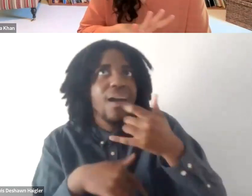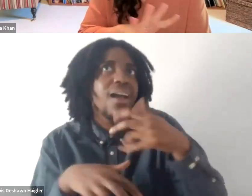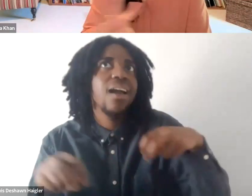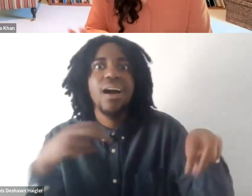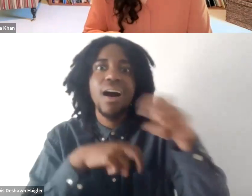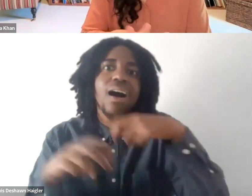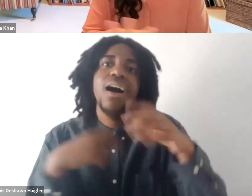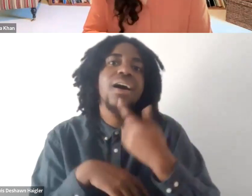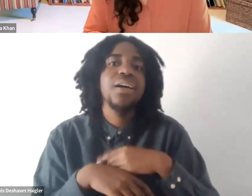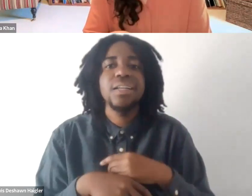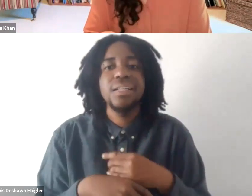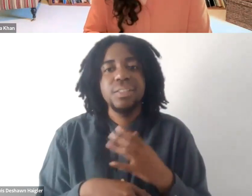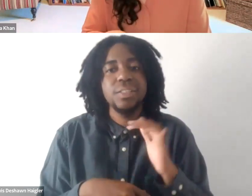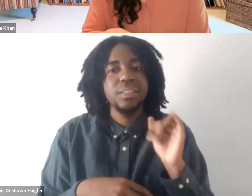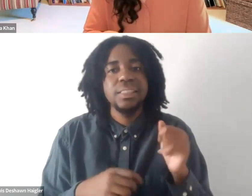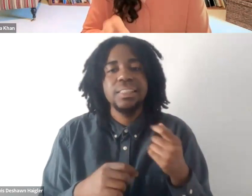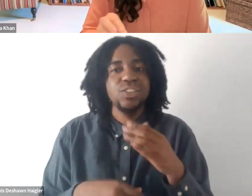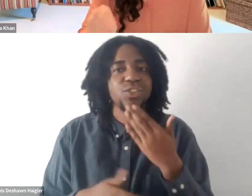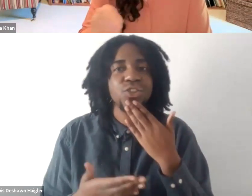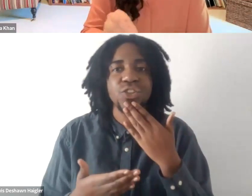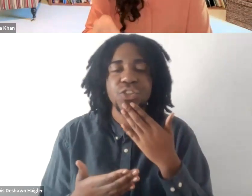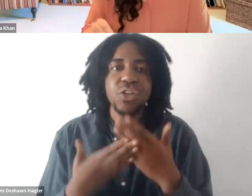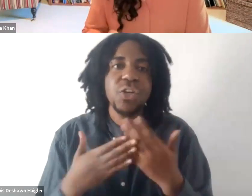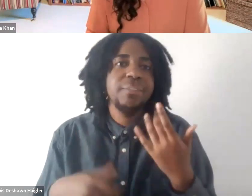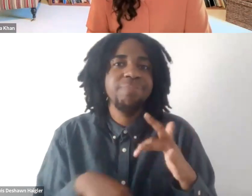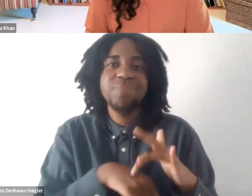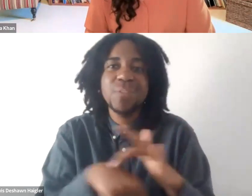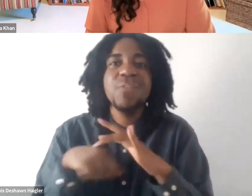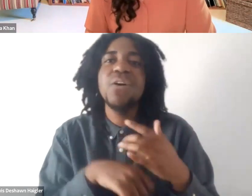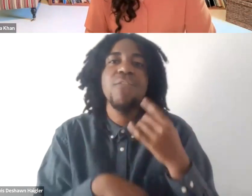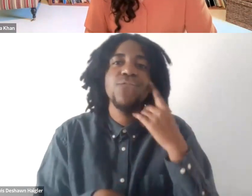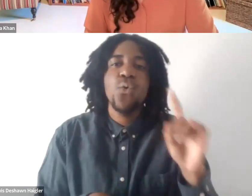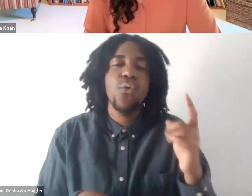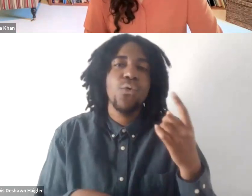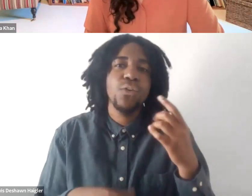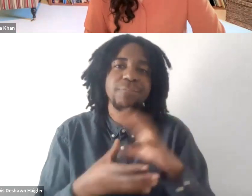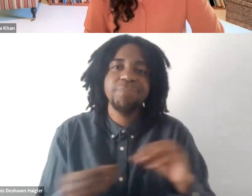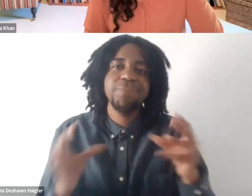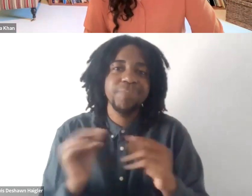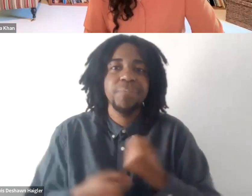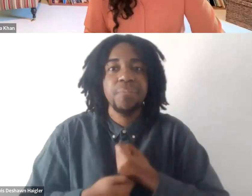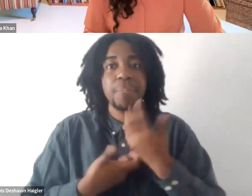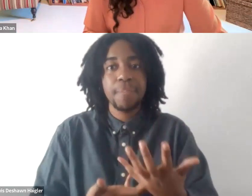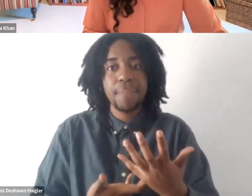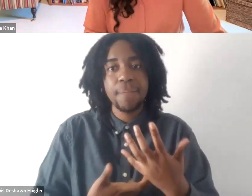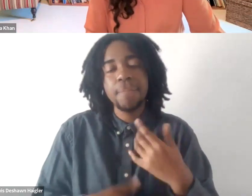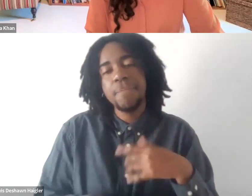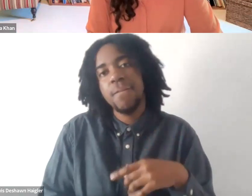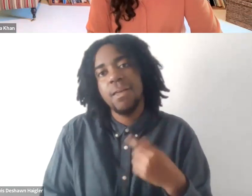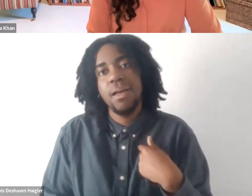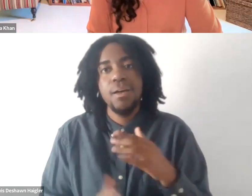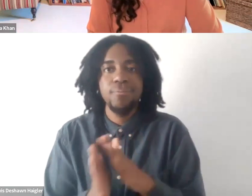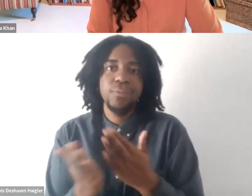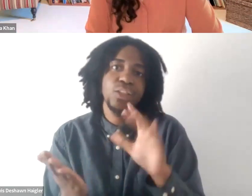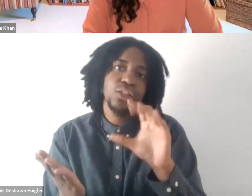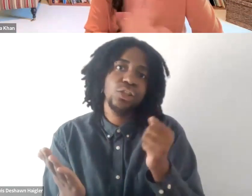like ingredients, like a recipe for storytelling, to have that sort of set up that way. I had a copy of Charlotte's Web and a few of the